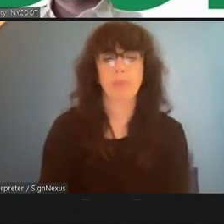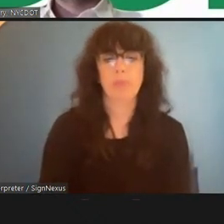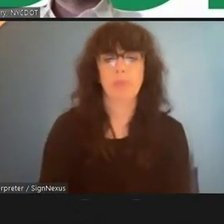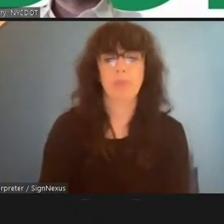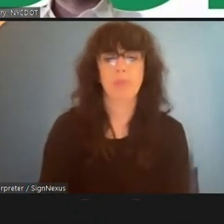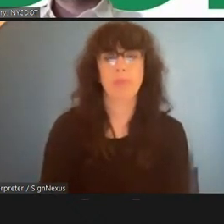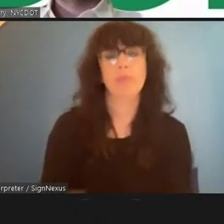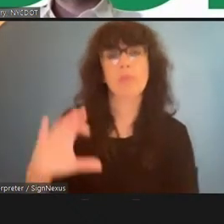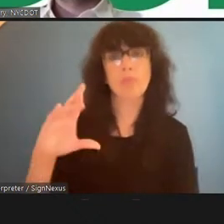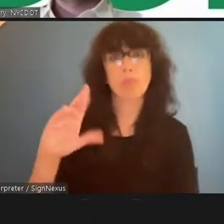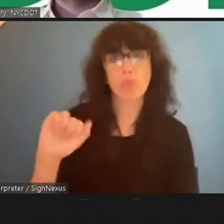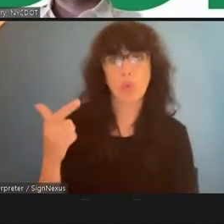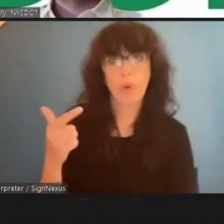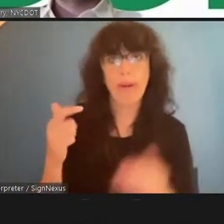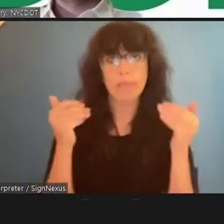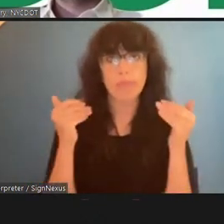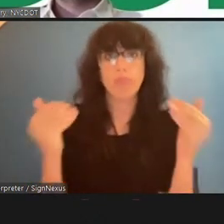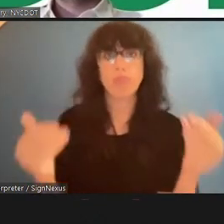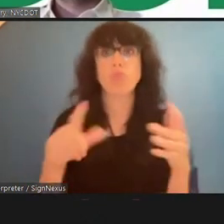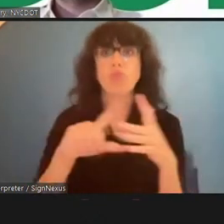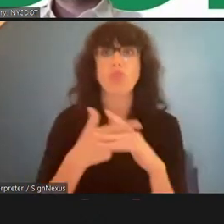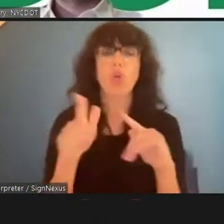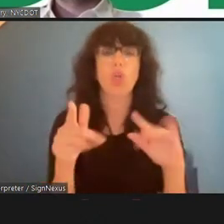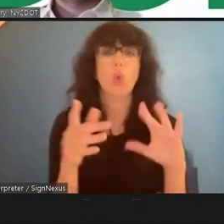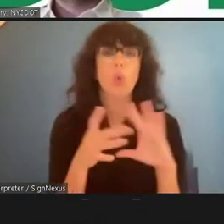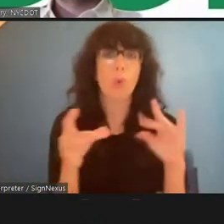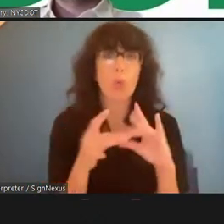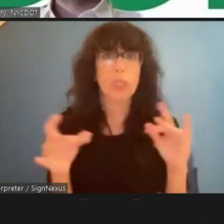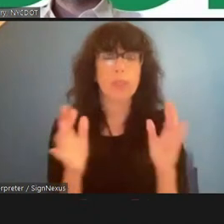craig you may unmute yourself and begin your remarks